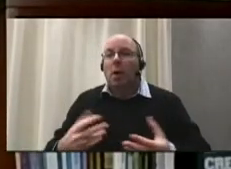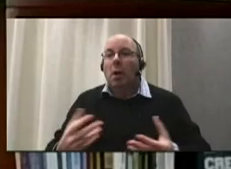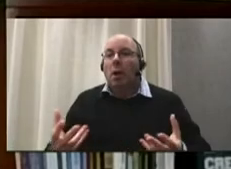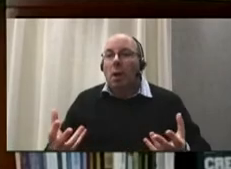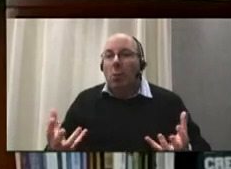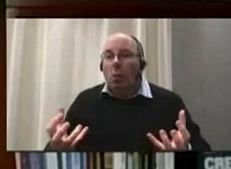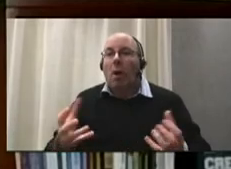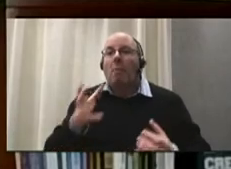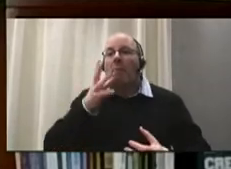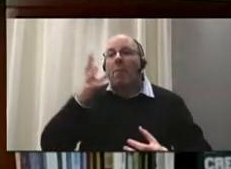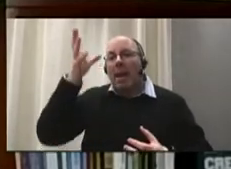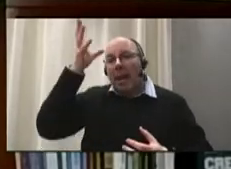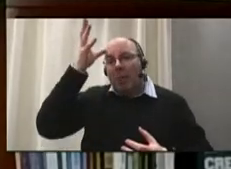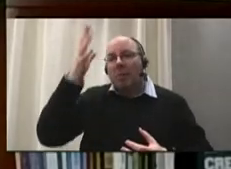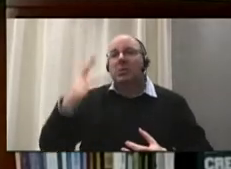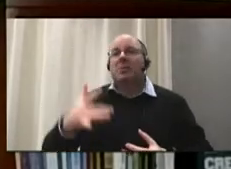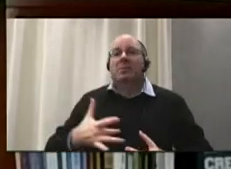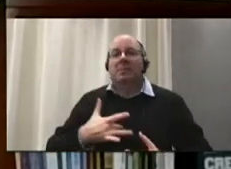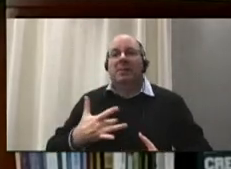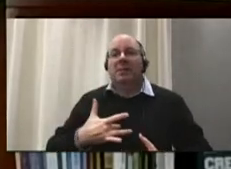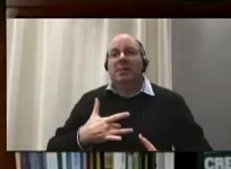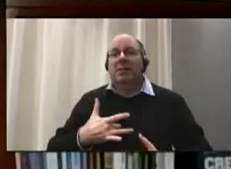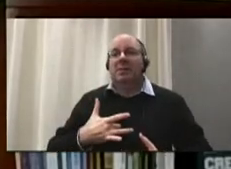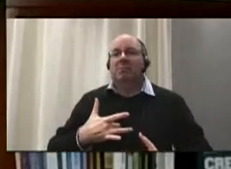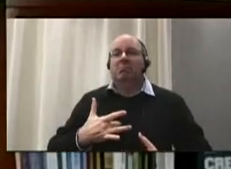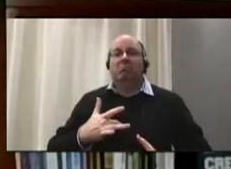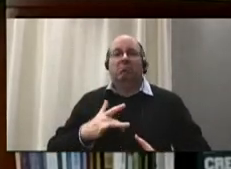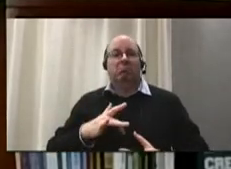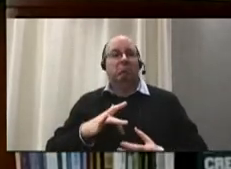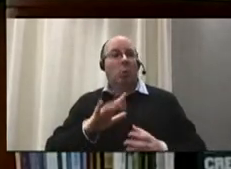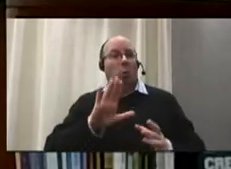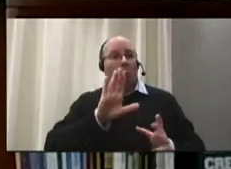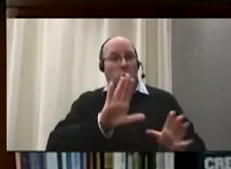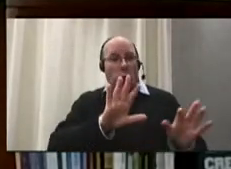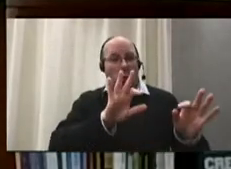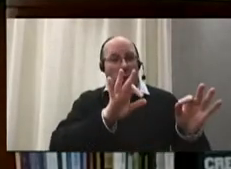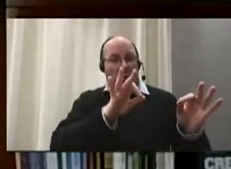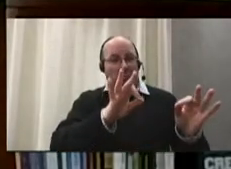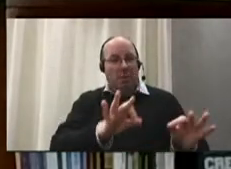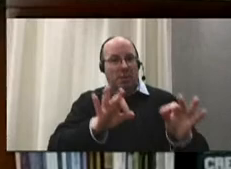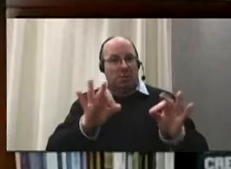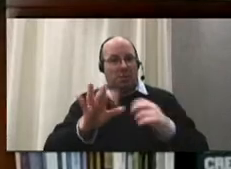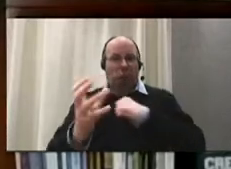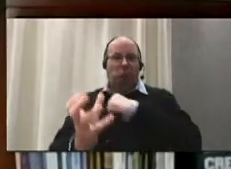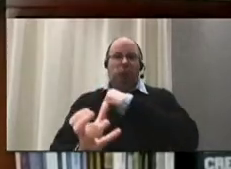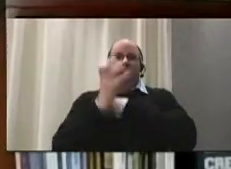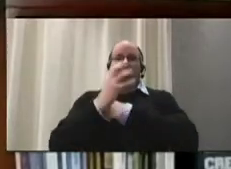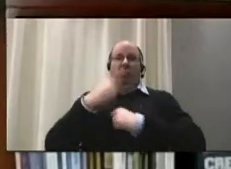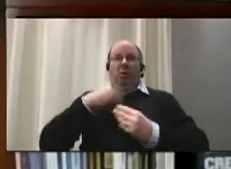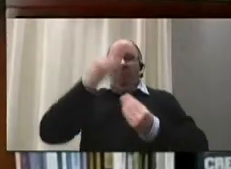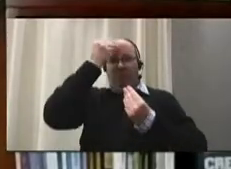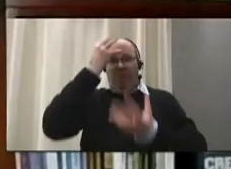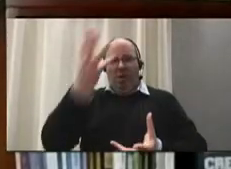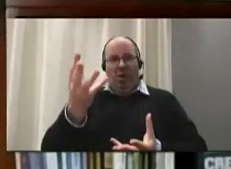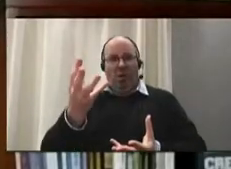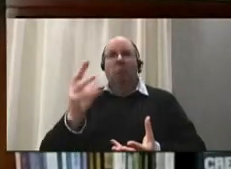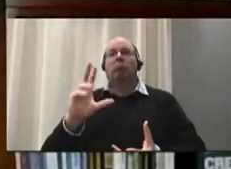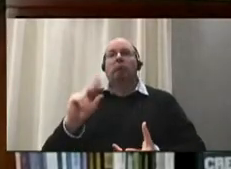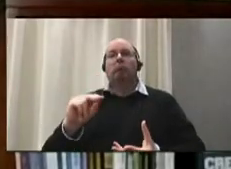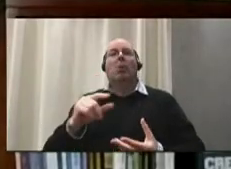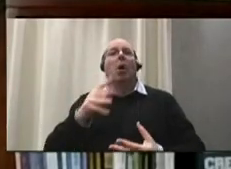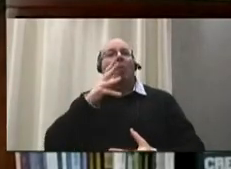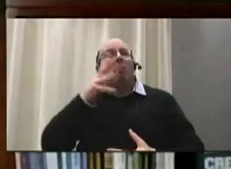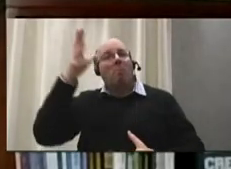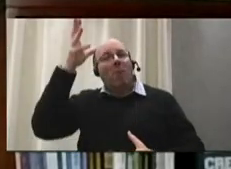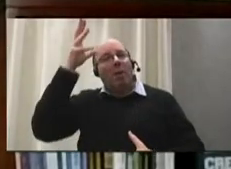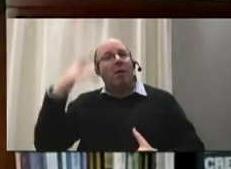made within the school aren't decisions that are done to them, but they're a part of the process. So I highlight that as